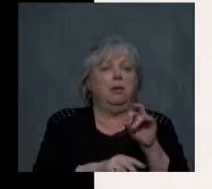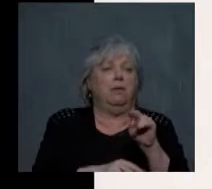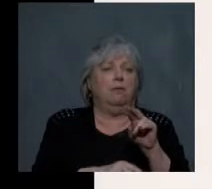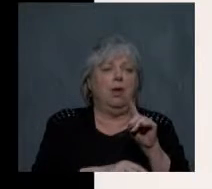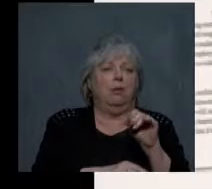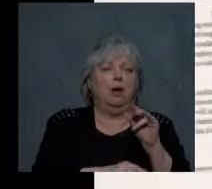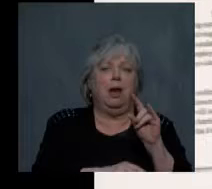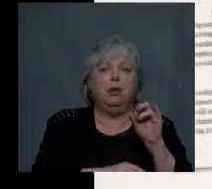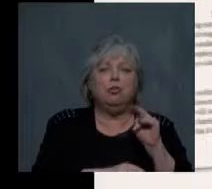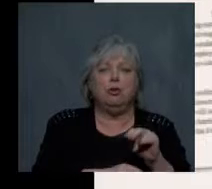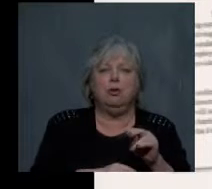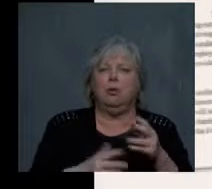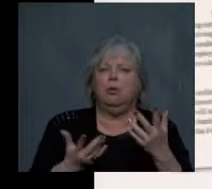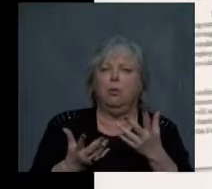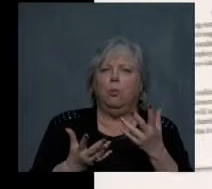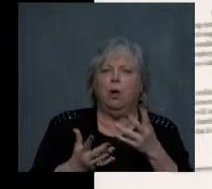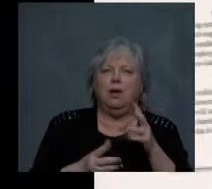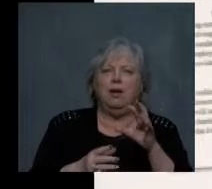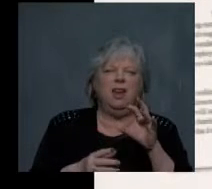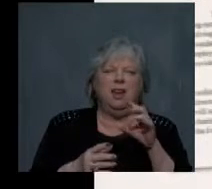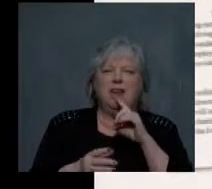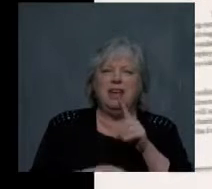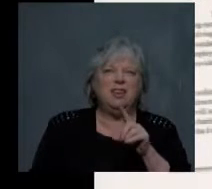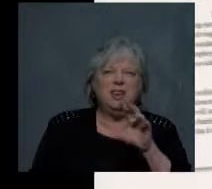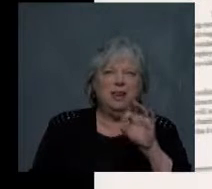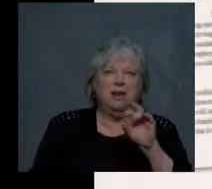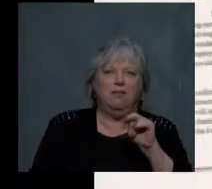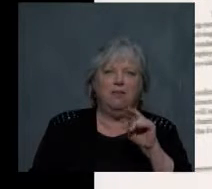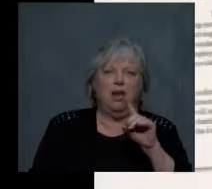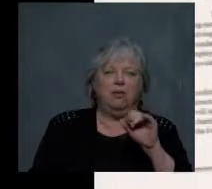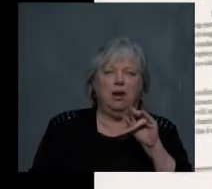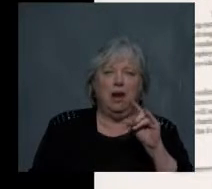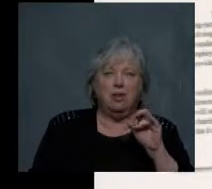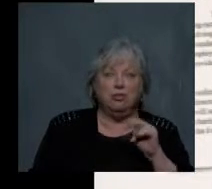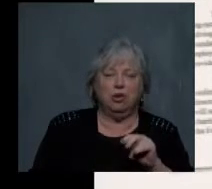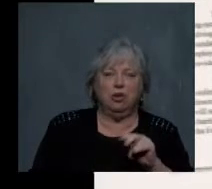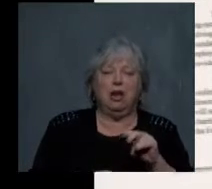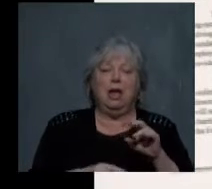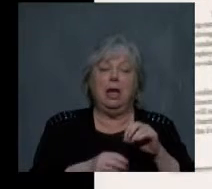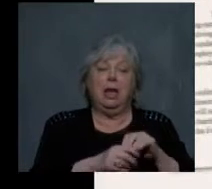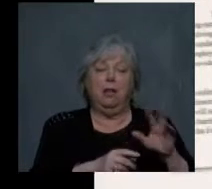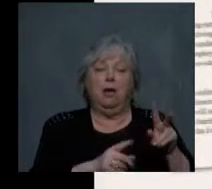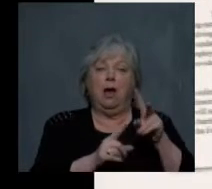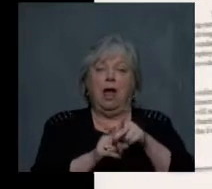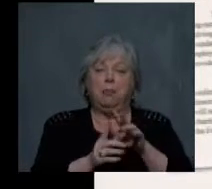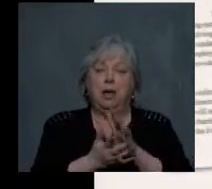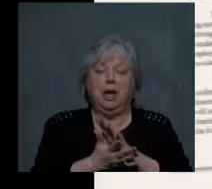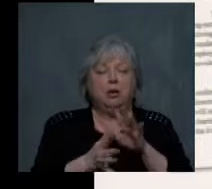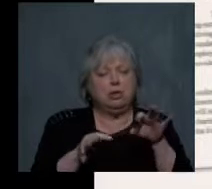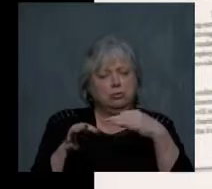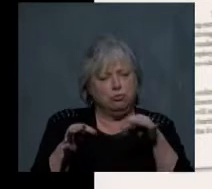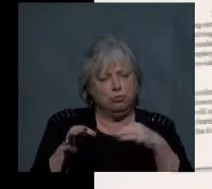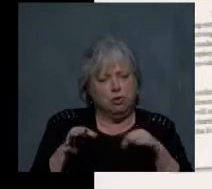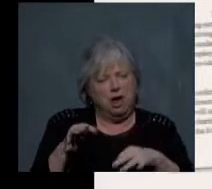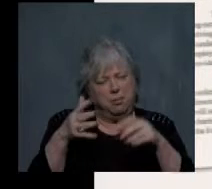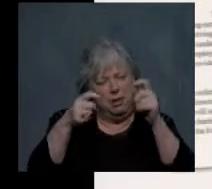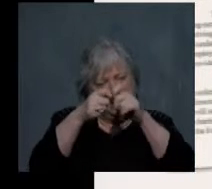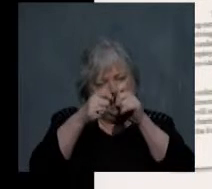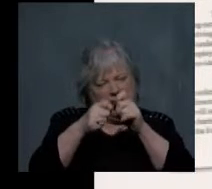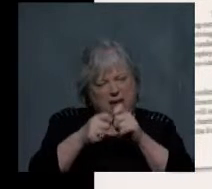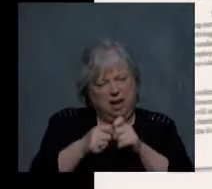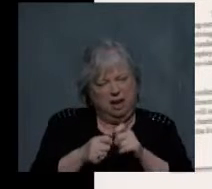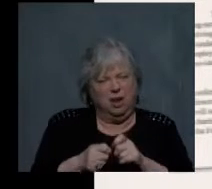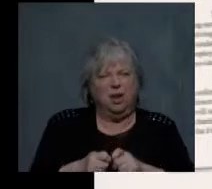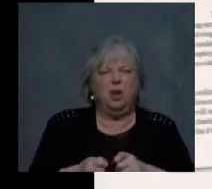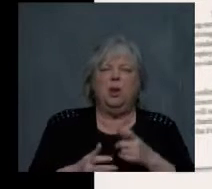foundation? Can we go one more page? The foundation described in its application in very detail what